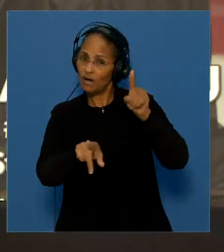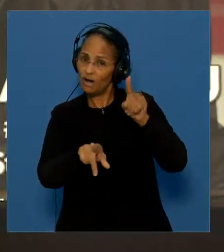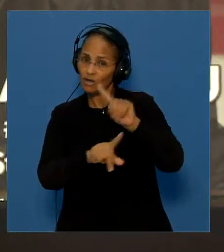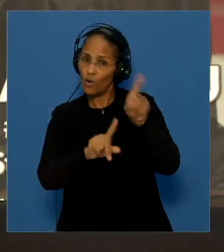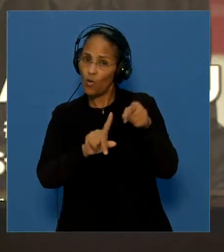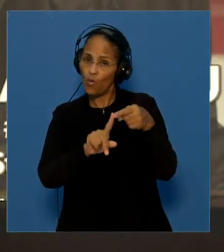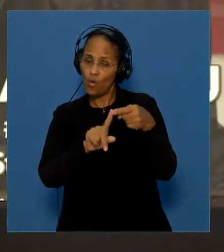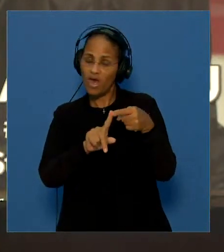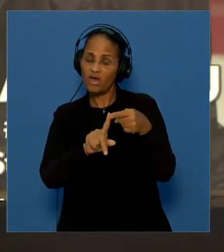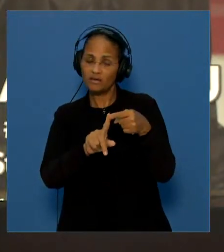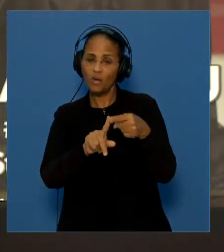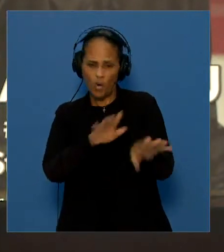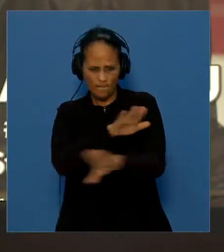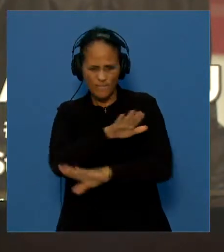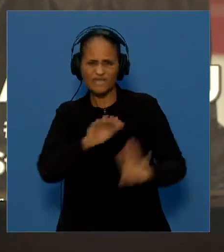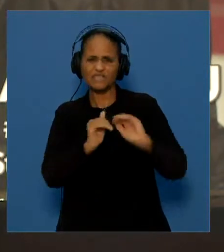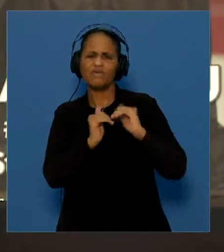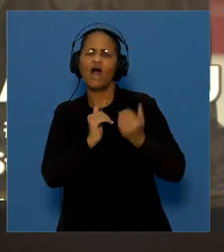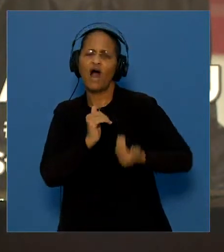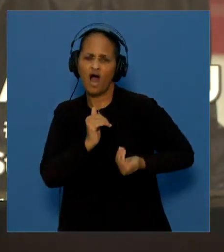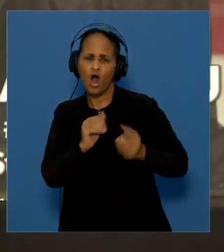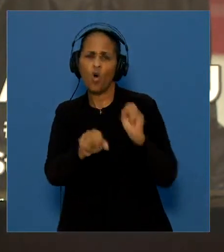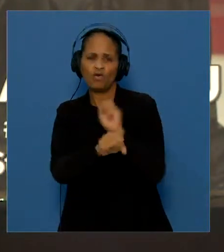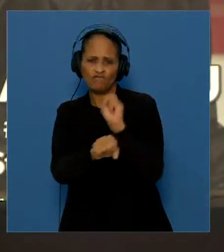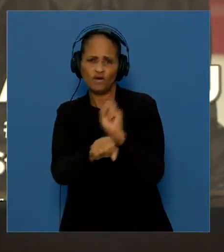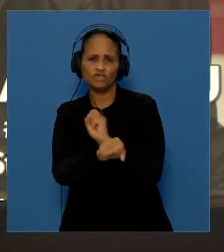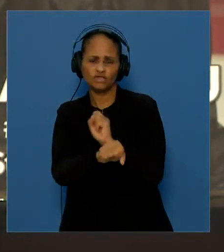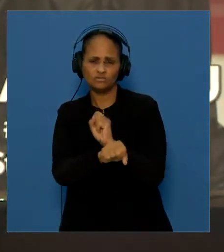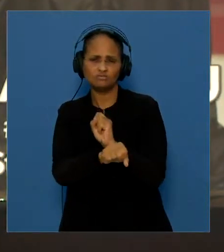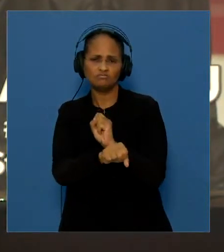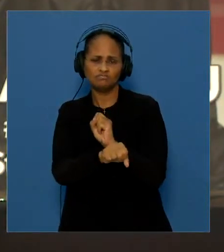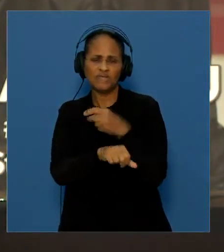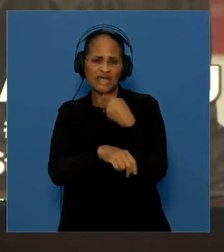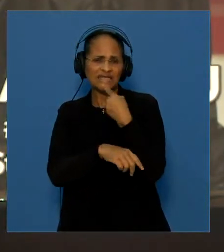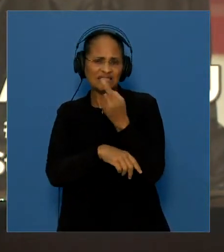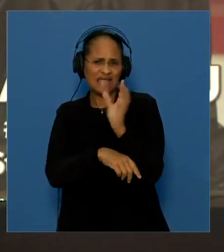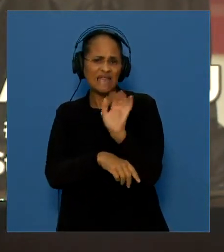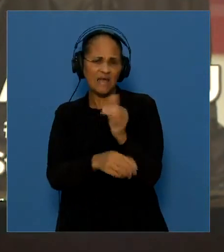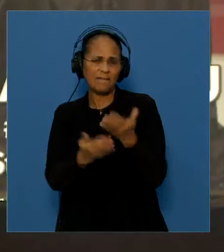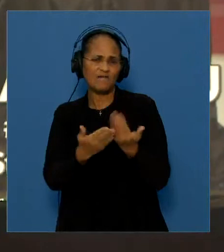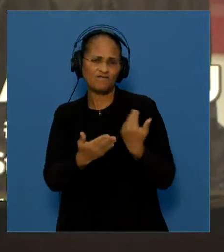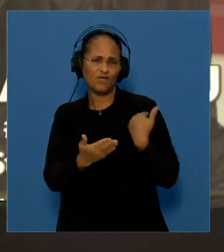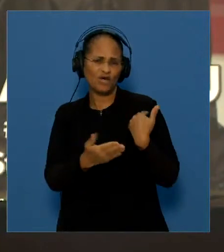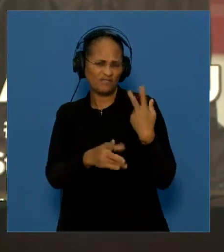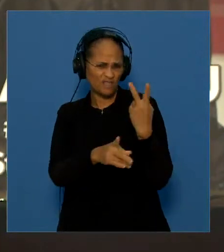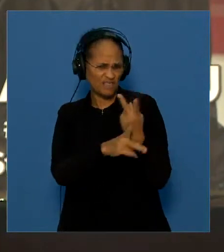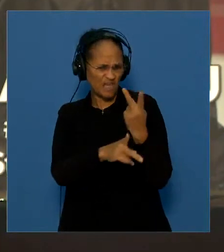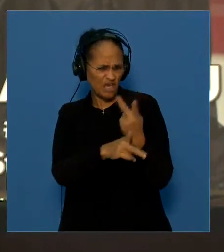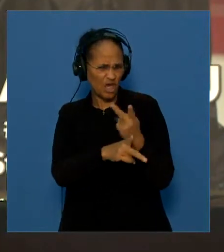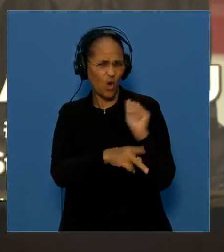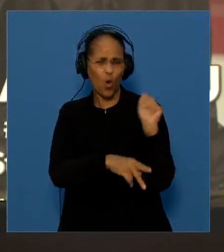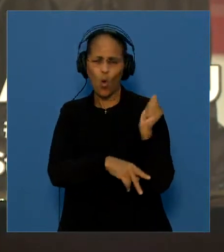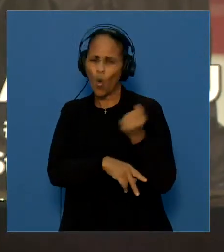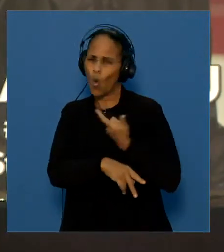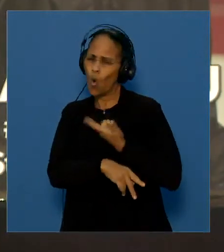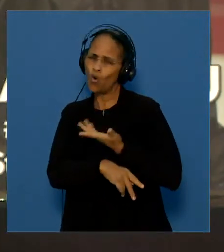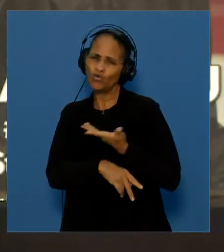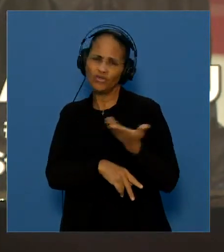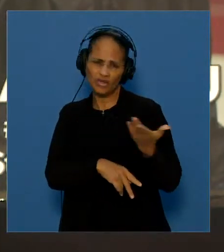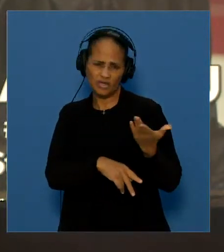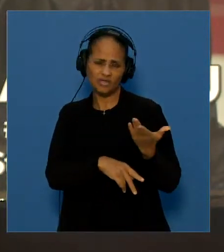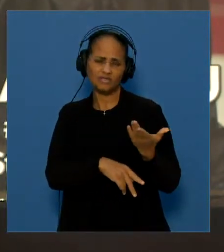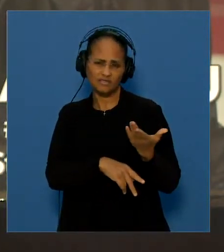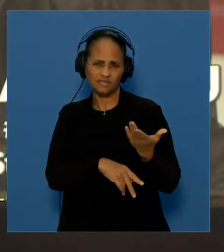these measures based on how we function. And I think I addressed that in our comments. So we have to take into account all things and act based